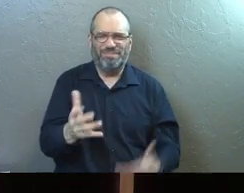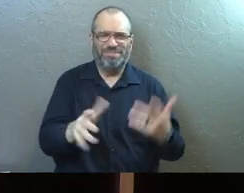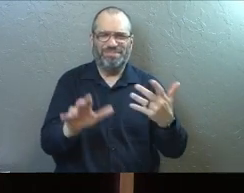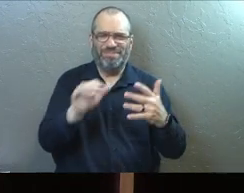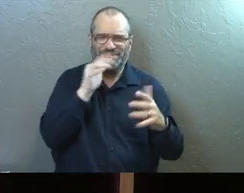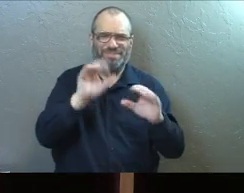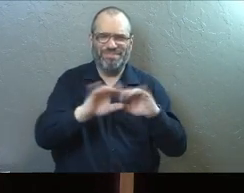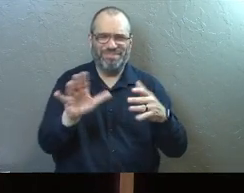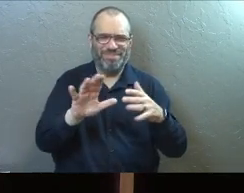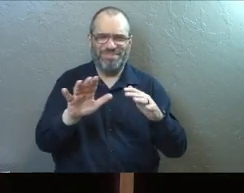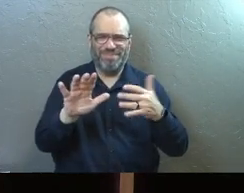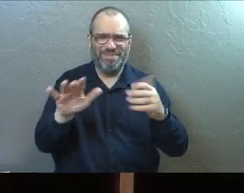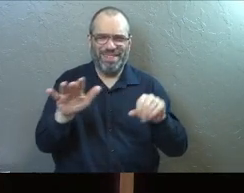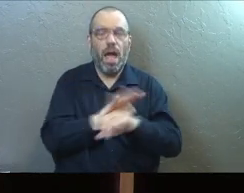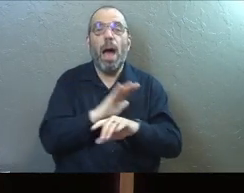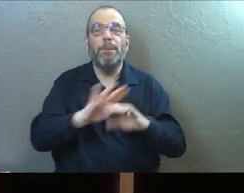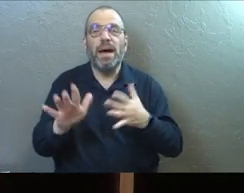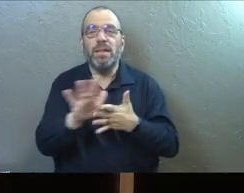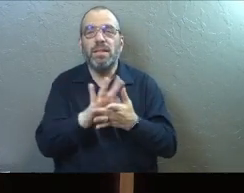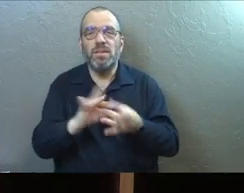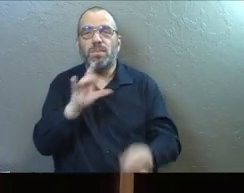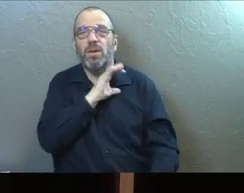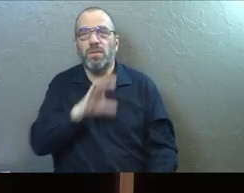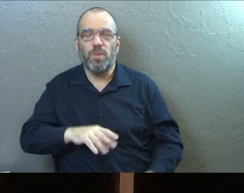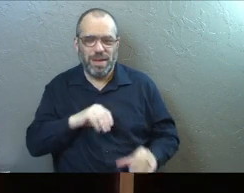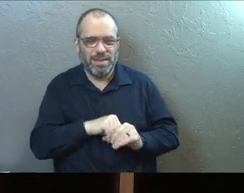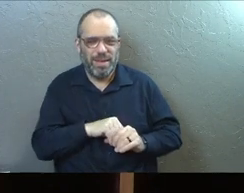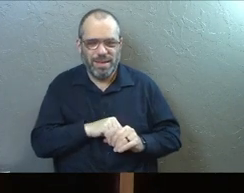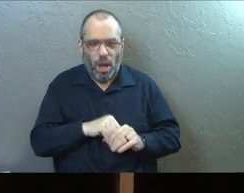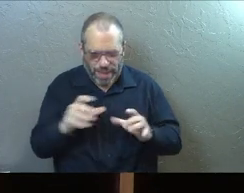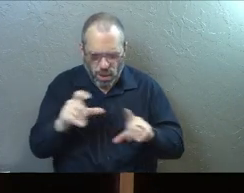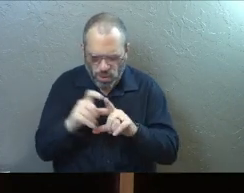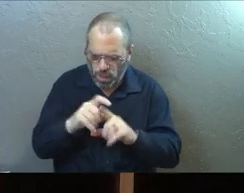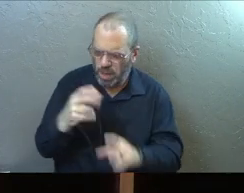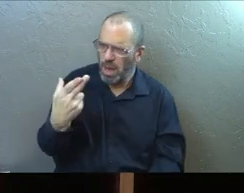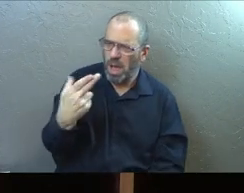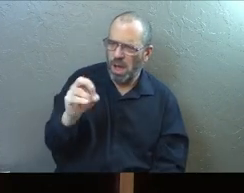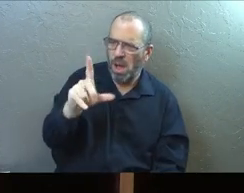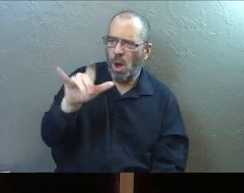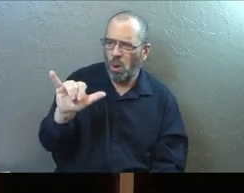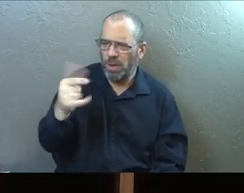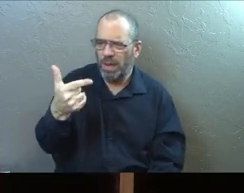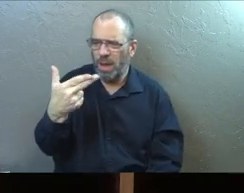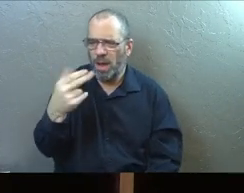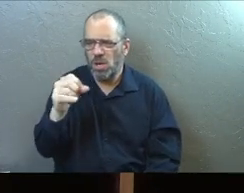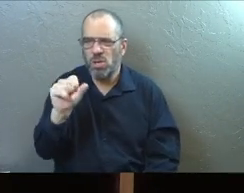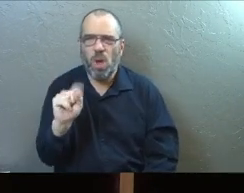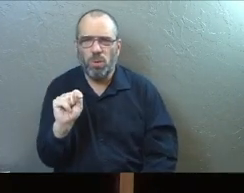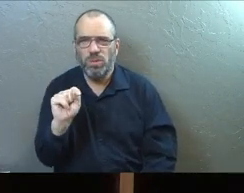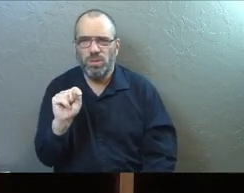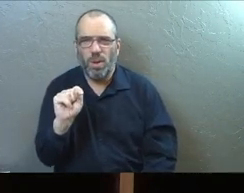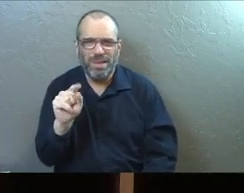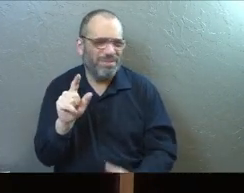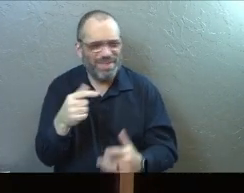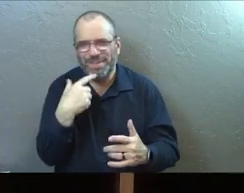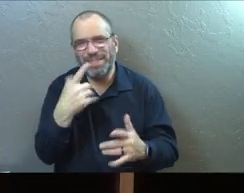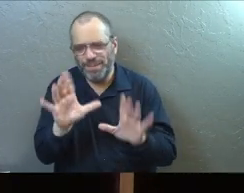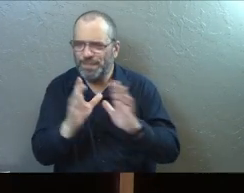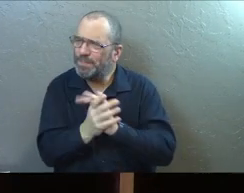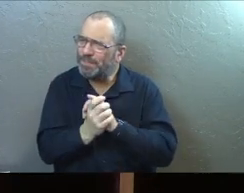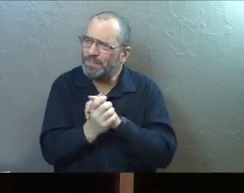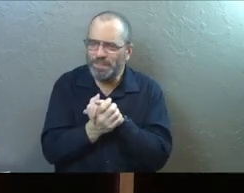But the Spirit of Christ is in you, and I just love that. Back to that word Holy Ghost for a second. Let me just say this real quick as a practical